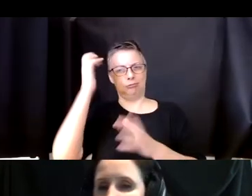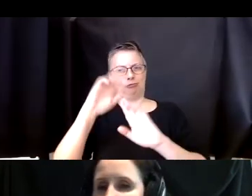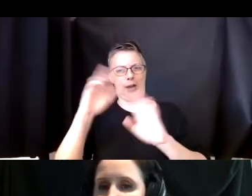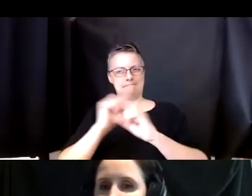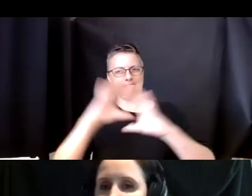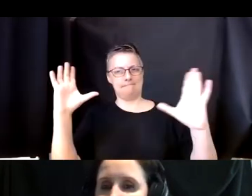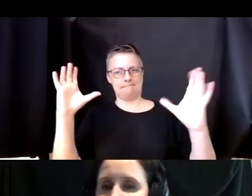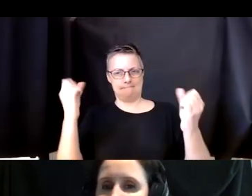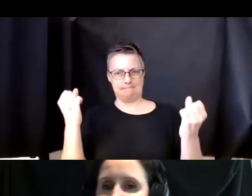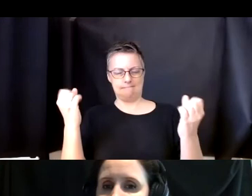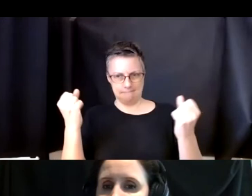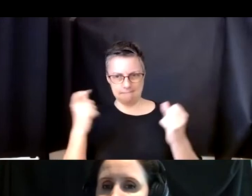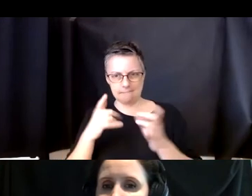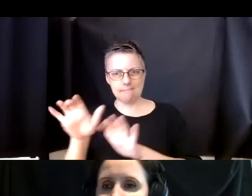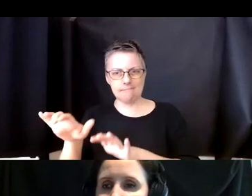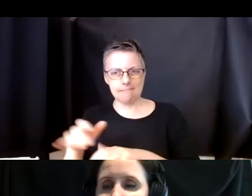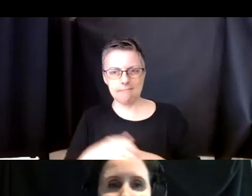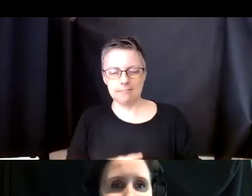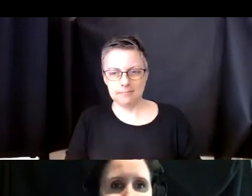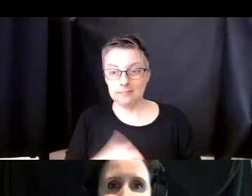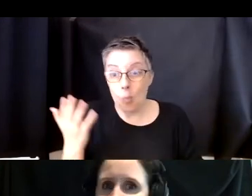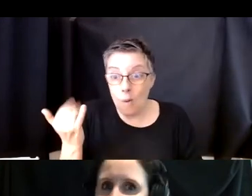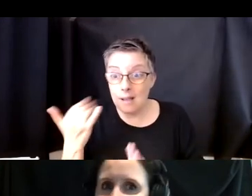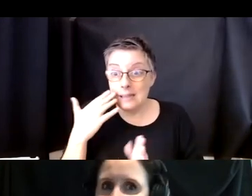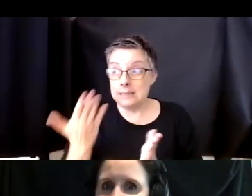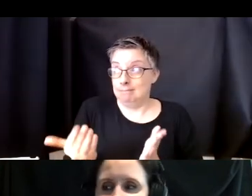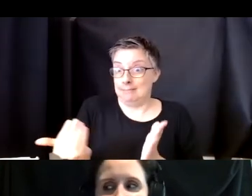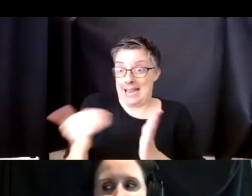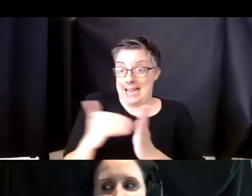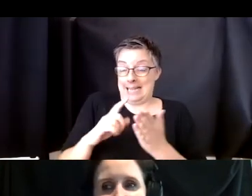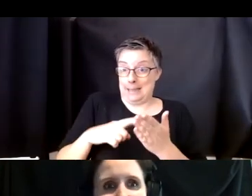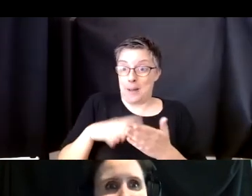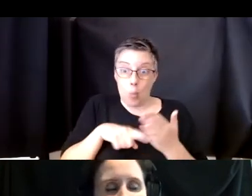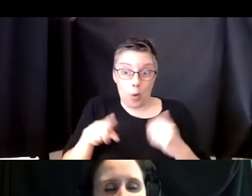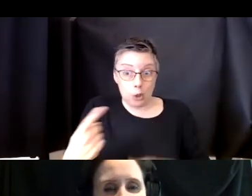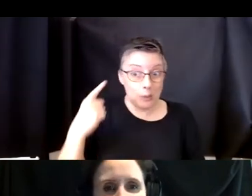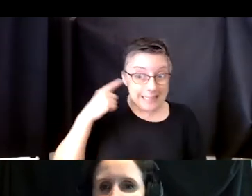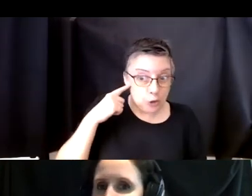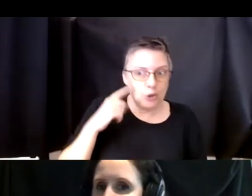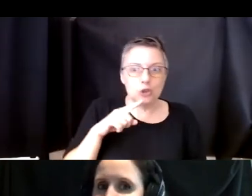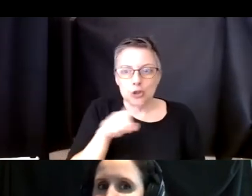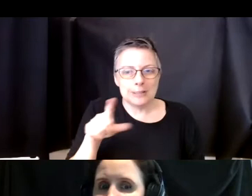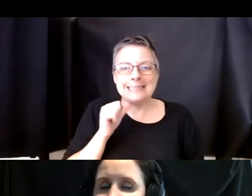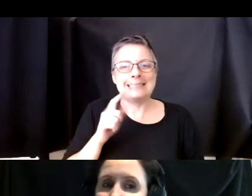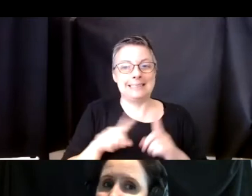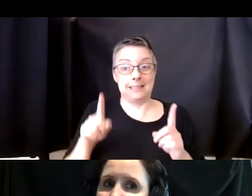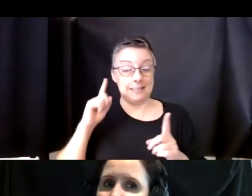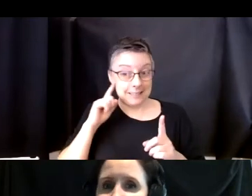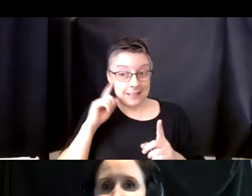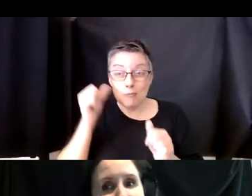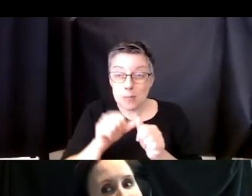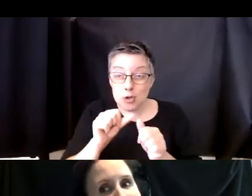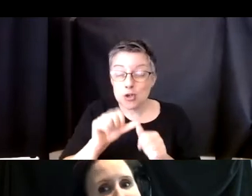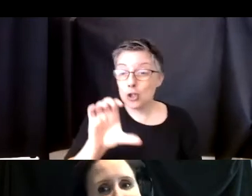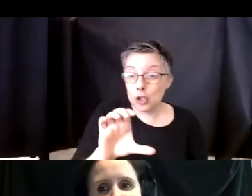talk about. Because again, sometimes what you hear is not what someone else hears. Remember, between cream